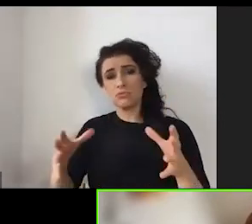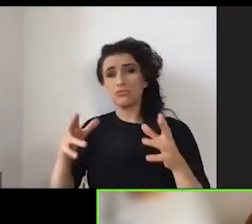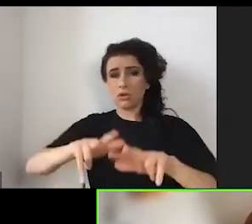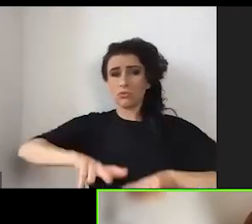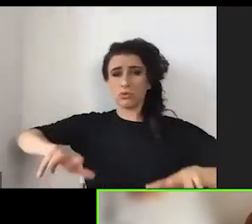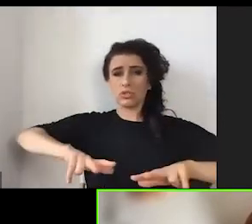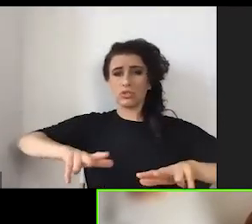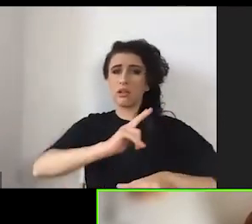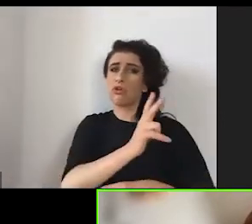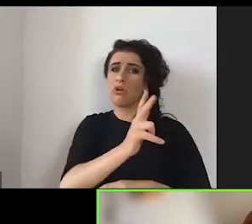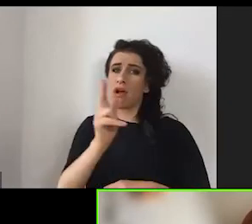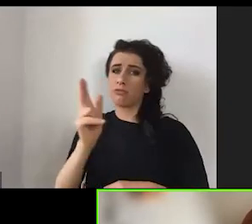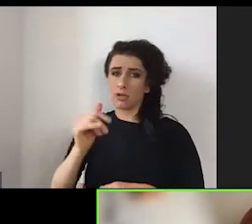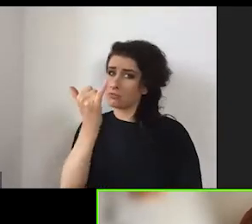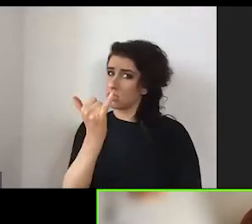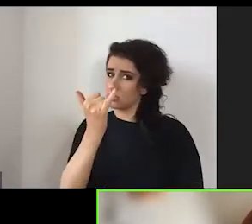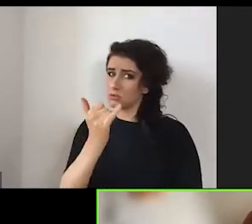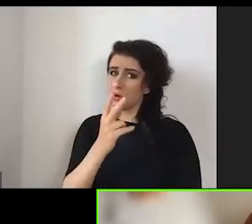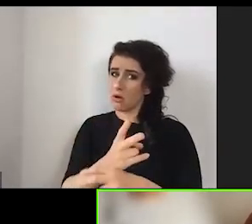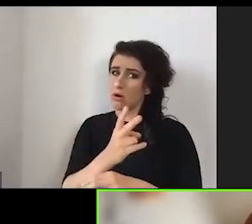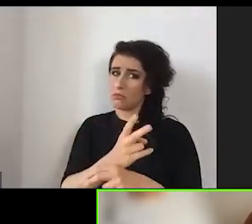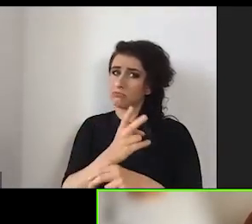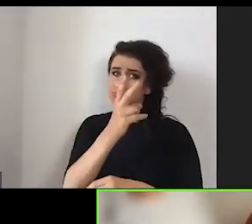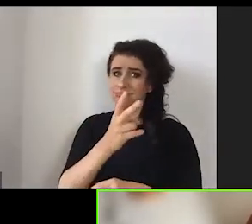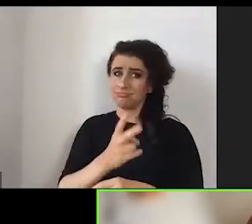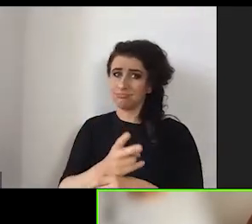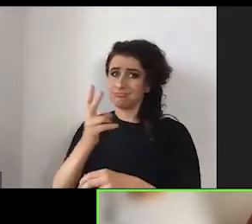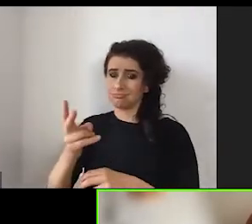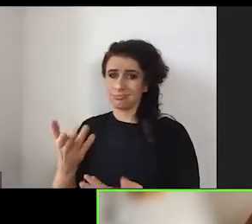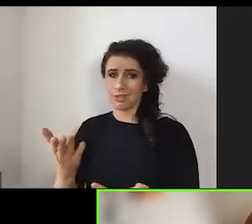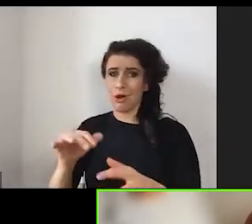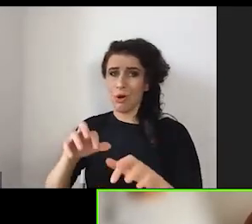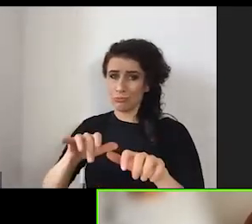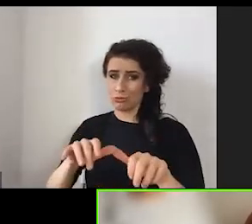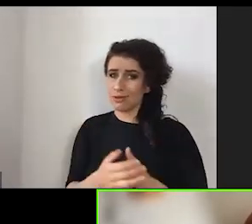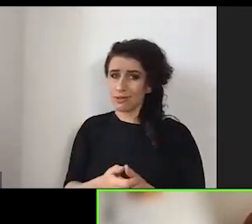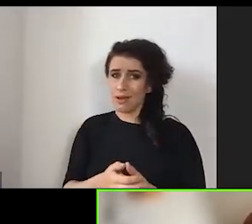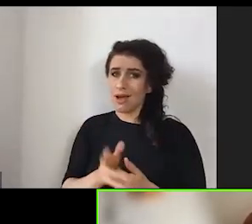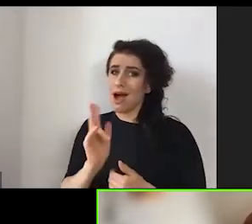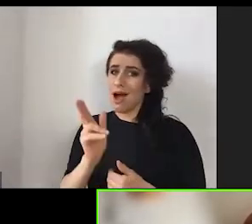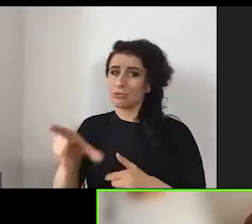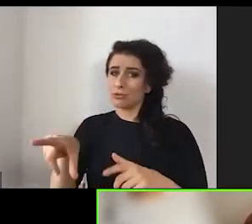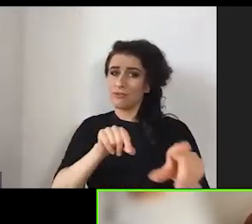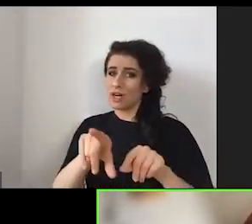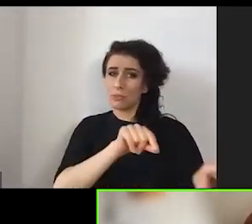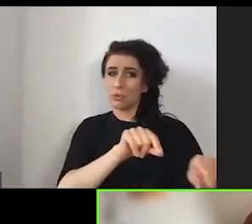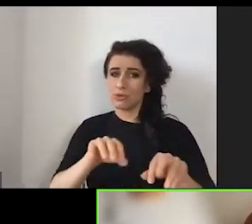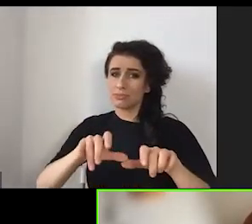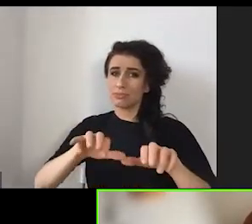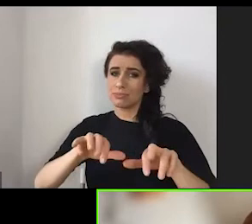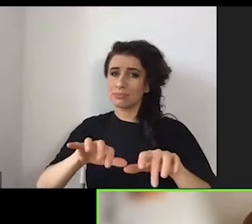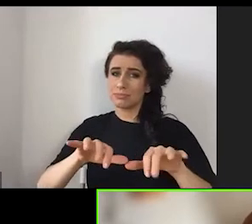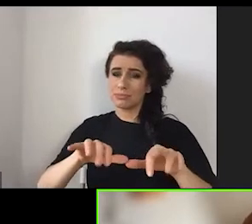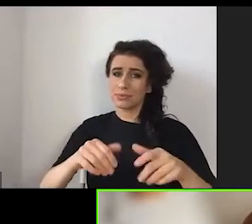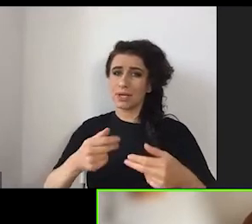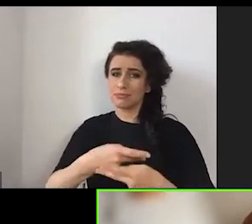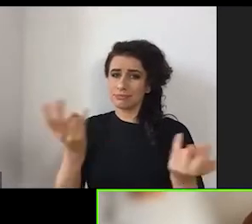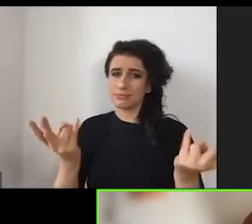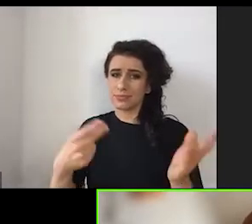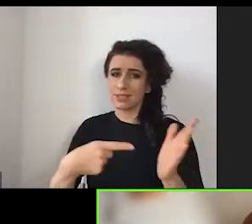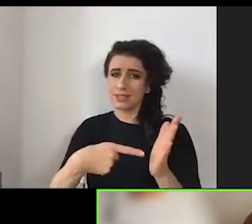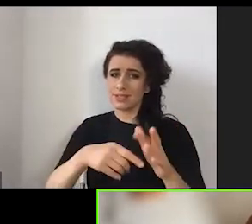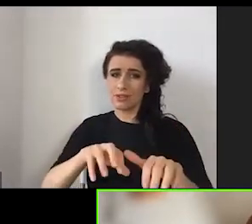in Bolivia. I don't really know in Poland, but homeschooling has been very challenging. And we realized